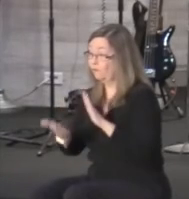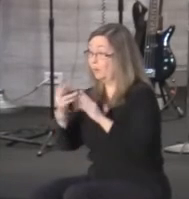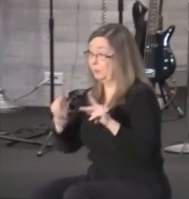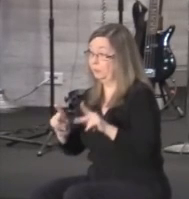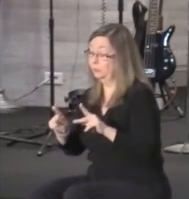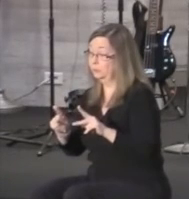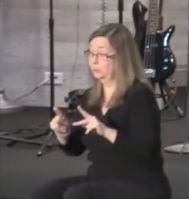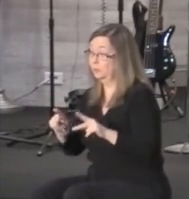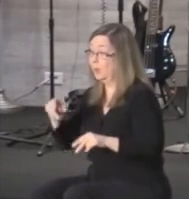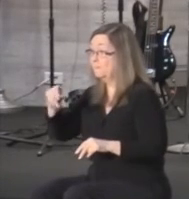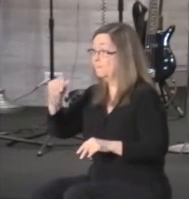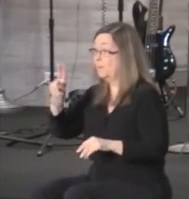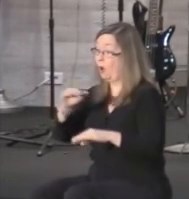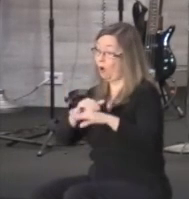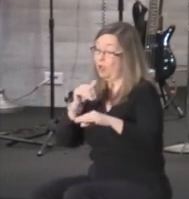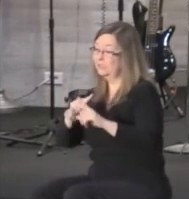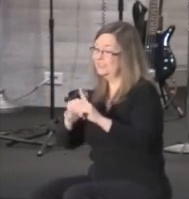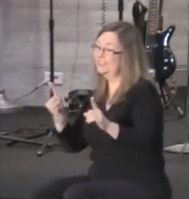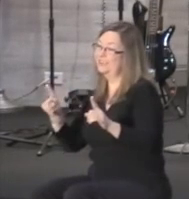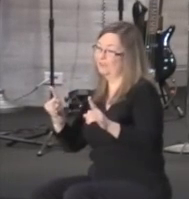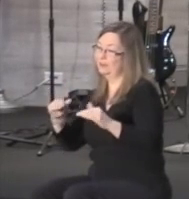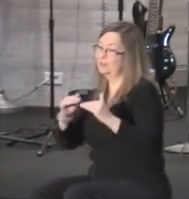See, Paul's calling us to a totally different standard here.